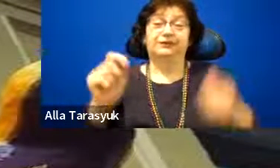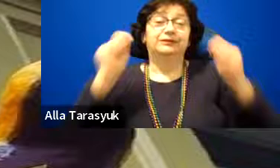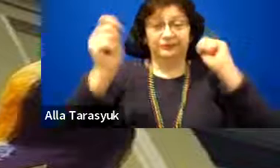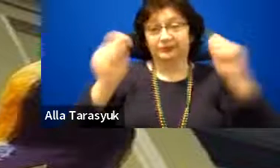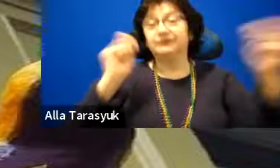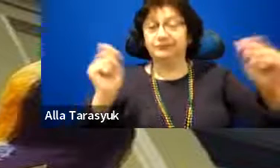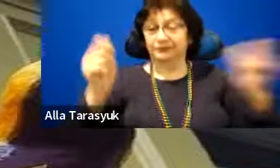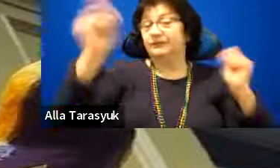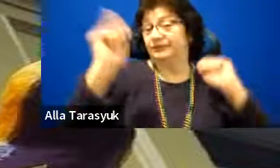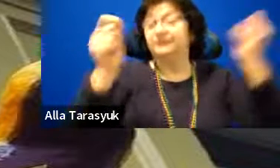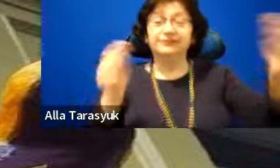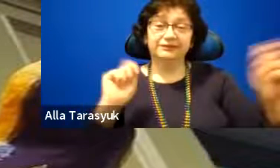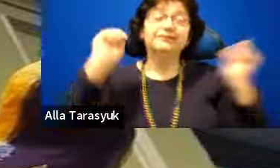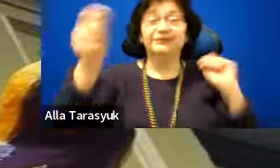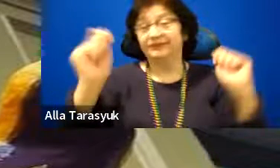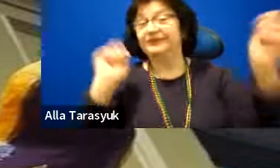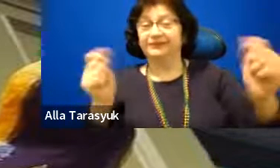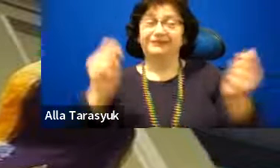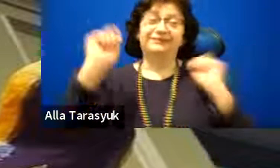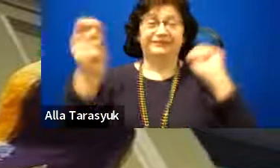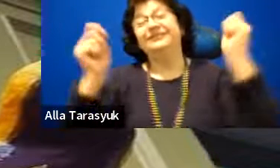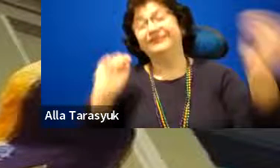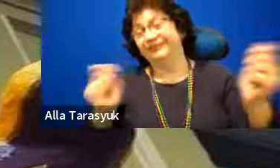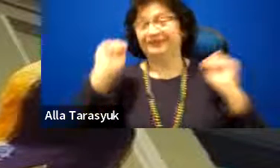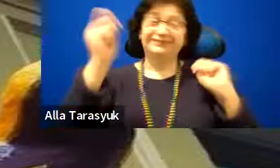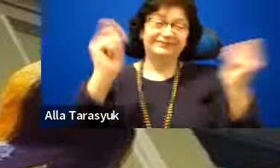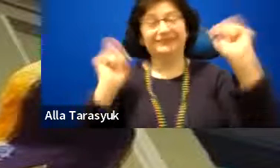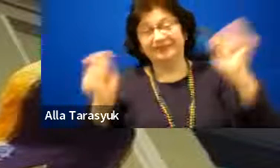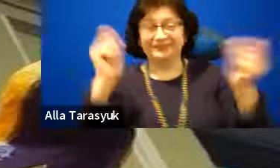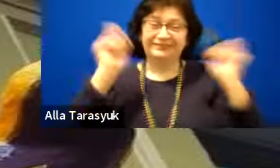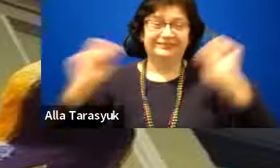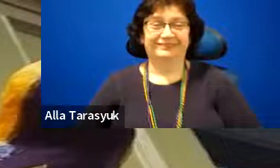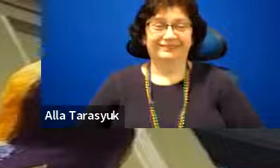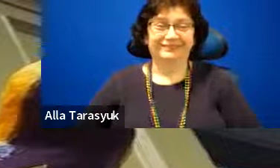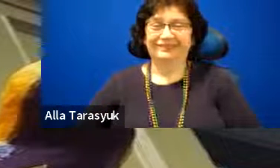Jester. It's like this, jester.